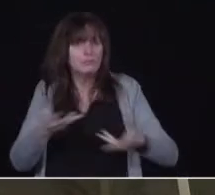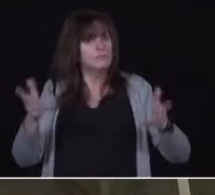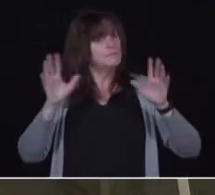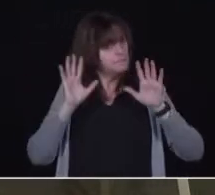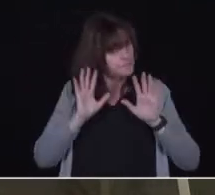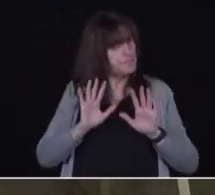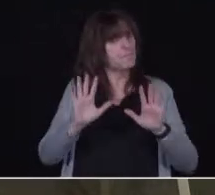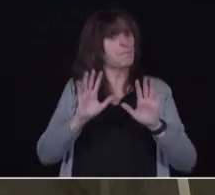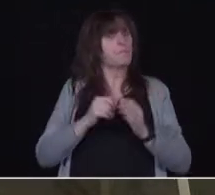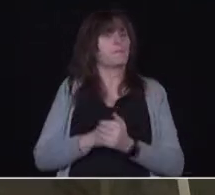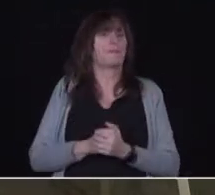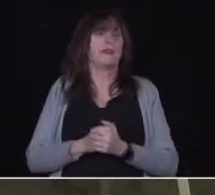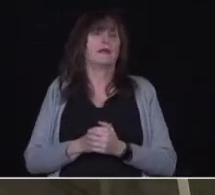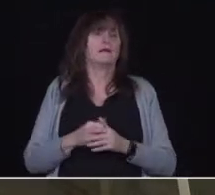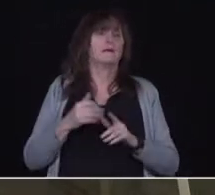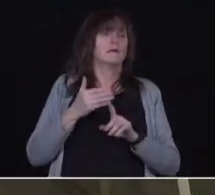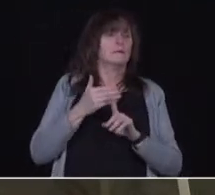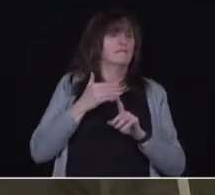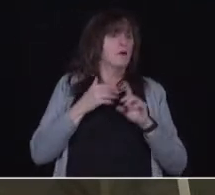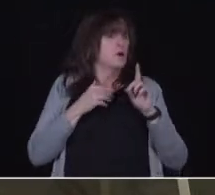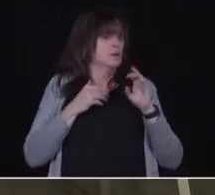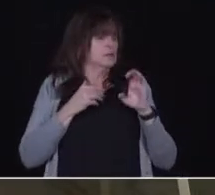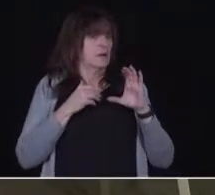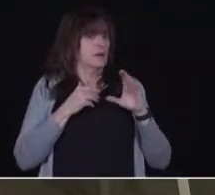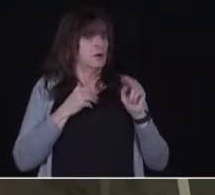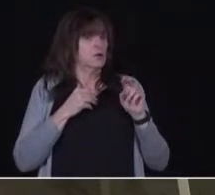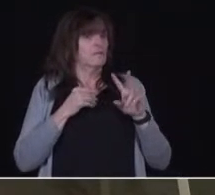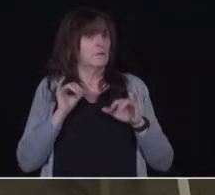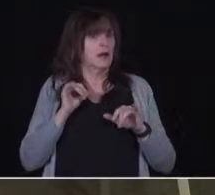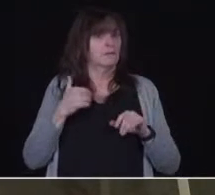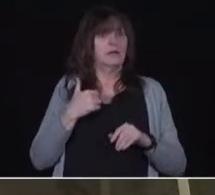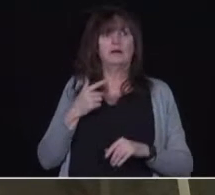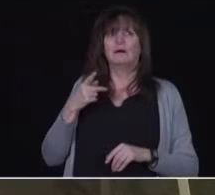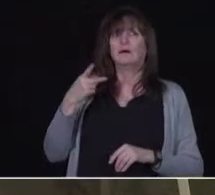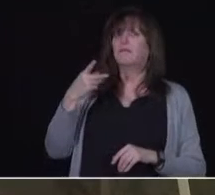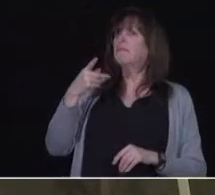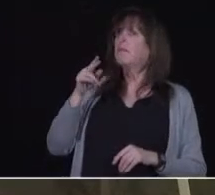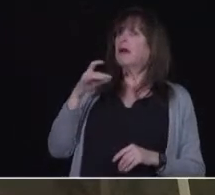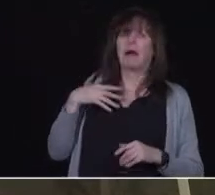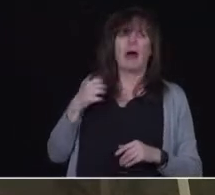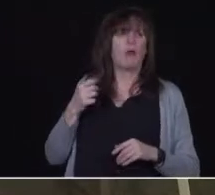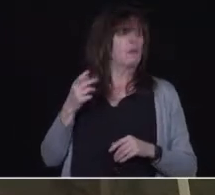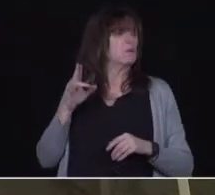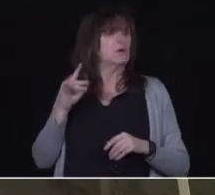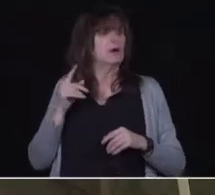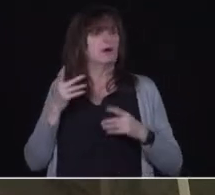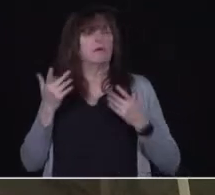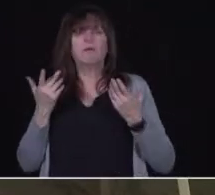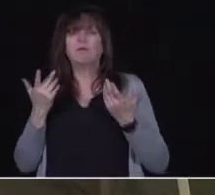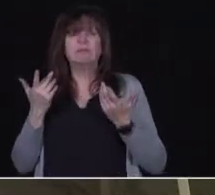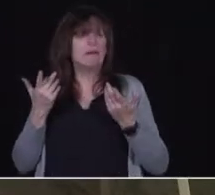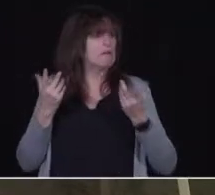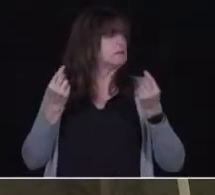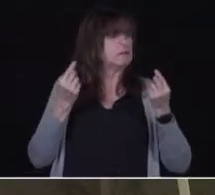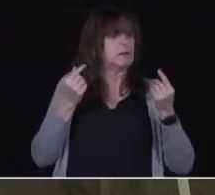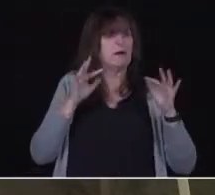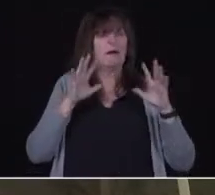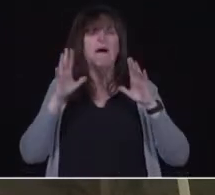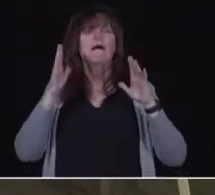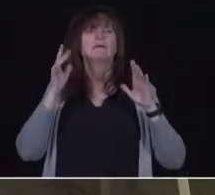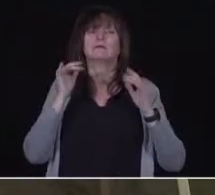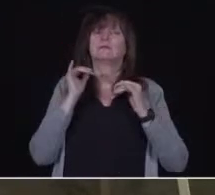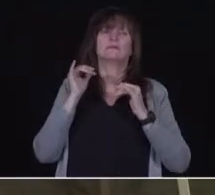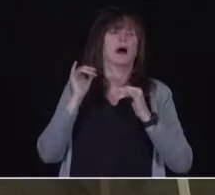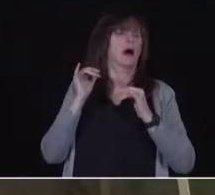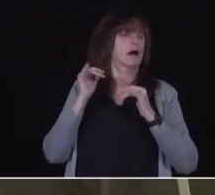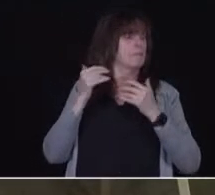know what a public health unit was or really where it was. So when you go to get your vaccine, the only thing I would remind you of is that you are going to get it close to where you